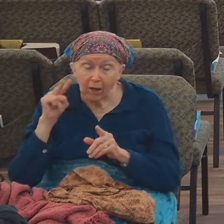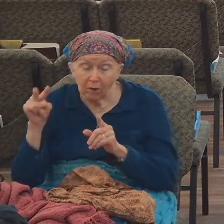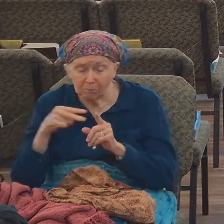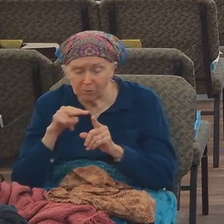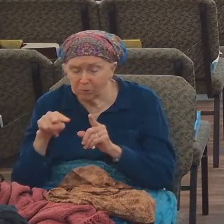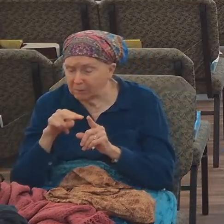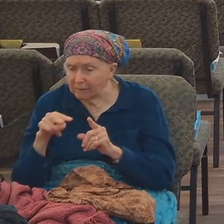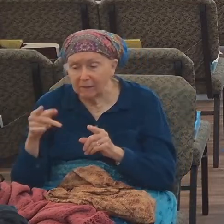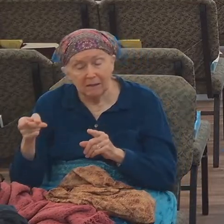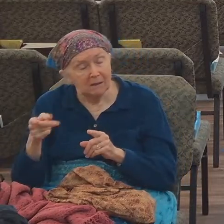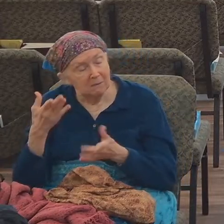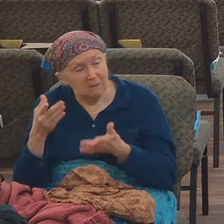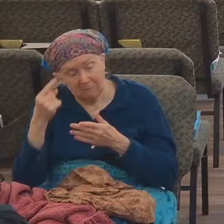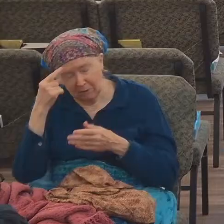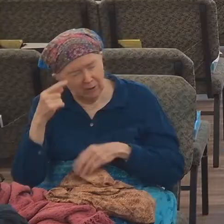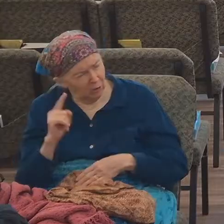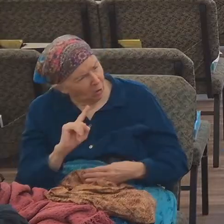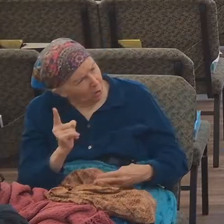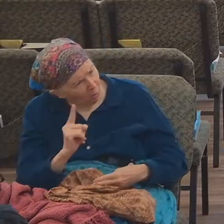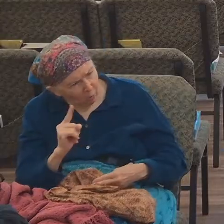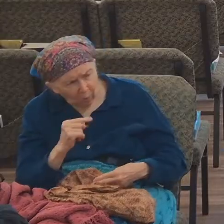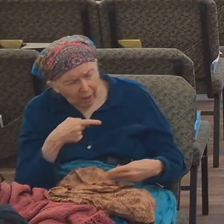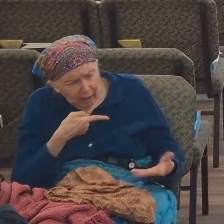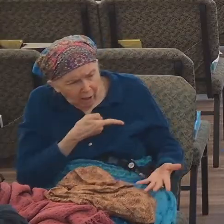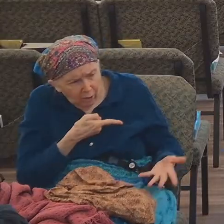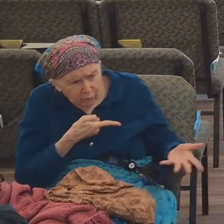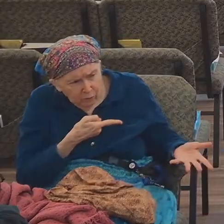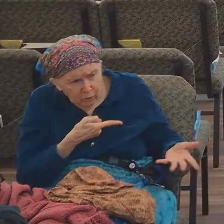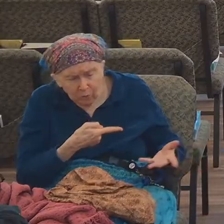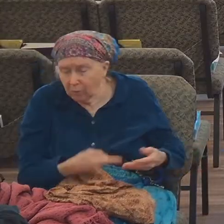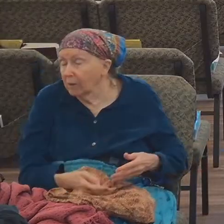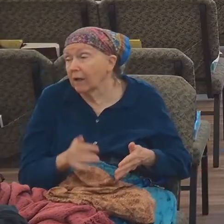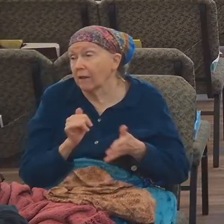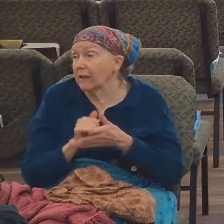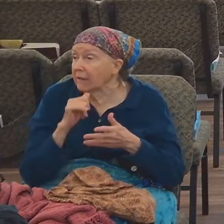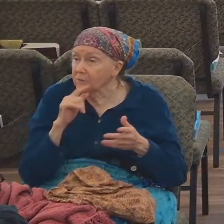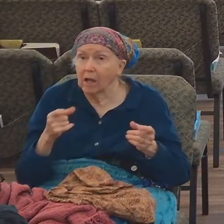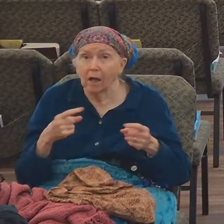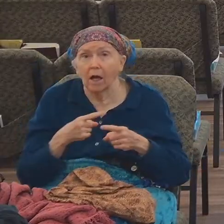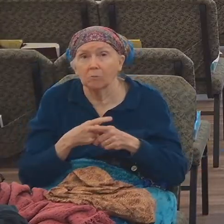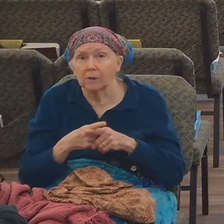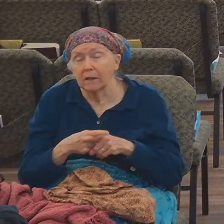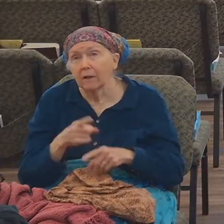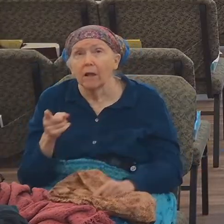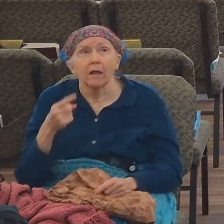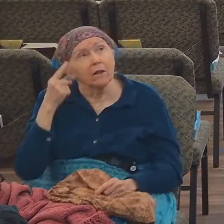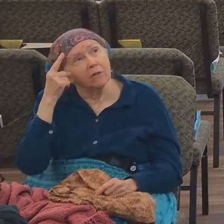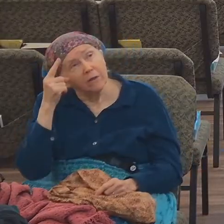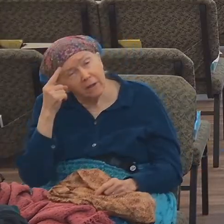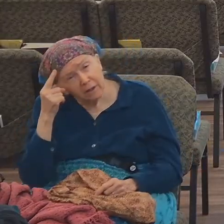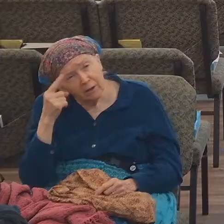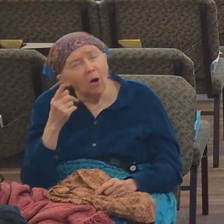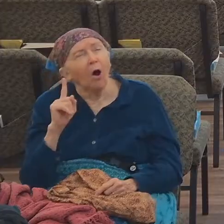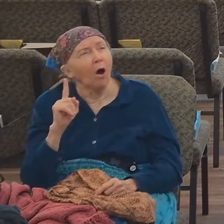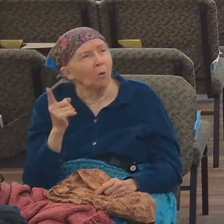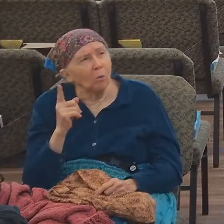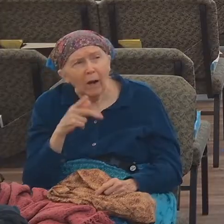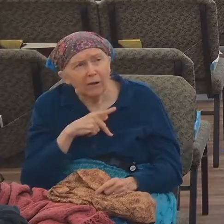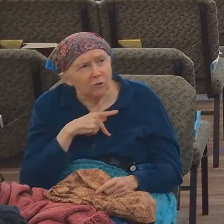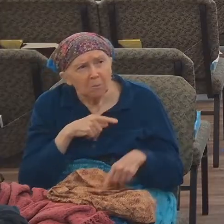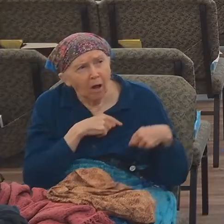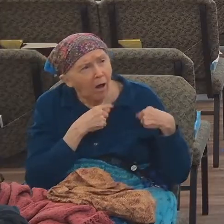Where have you been? Right? It's not that complicated. It's where have you been? Like, what's going on here? Right? Where have you